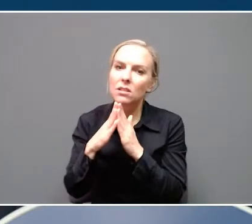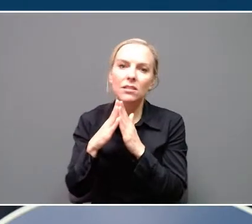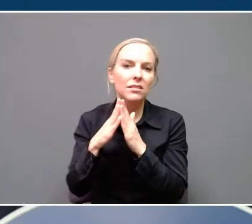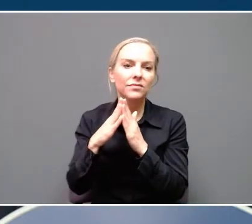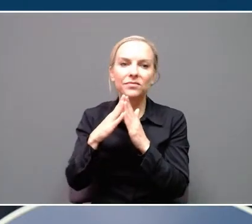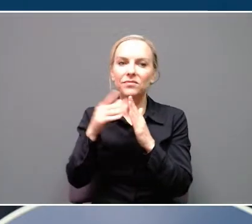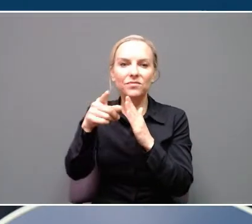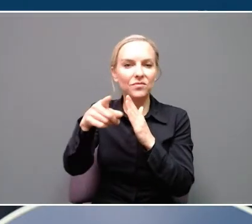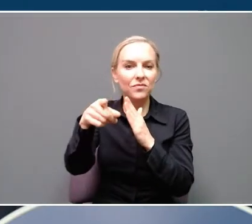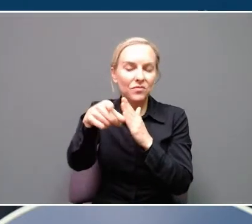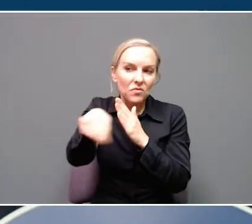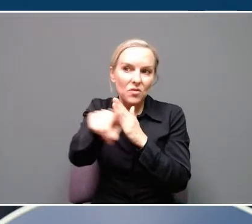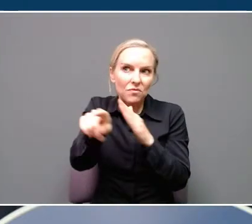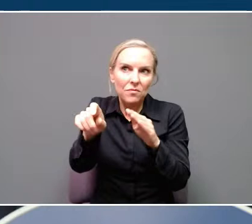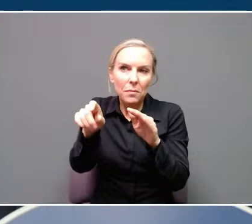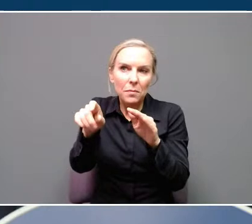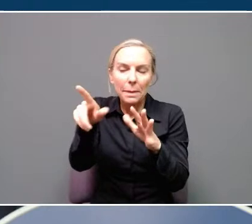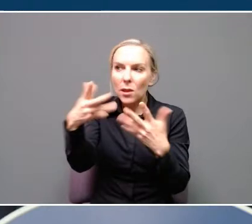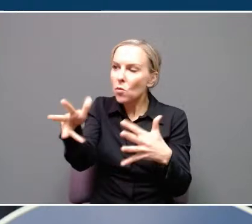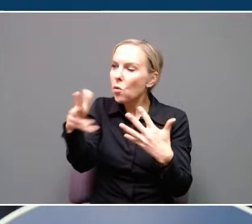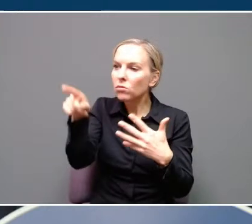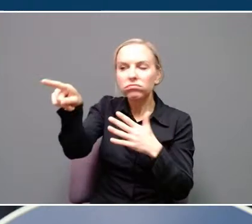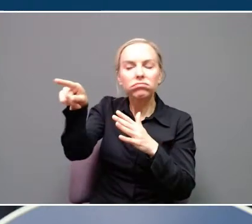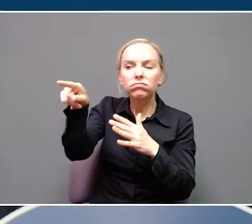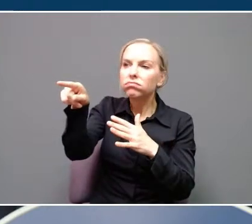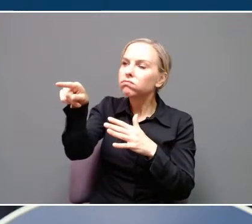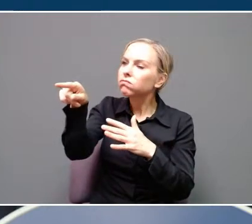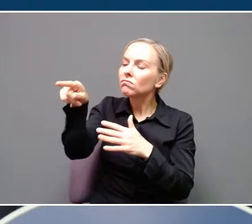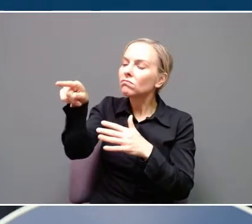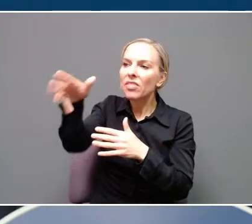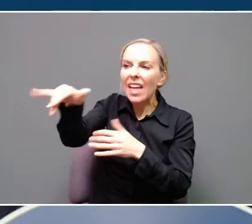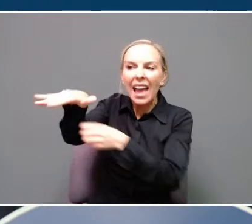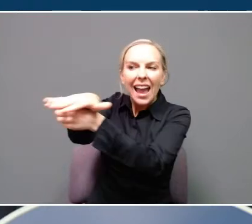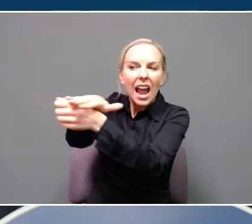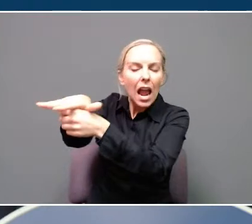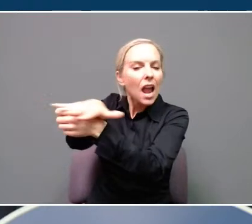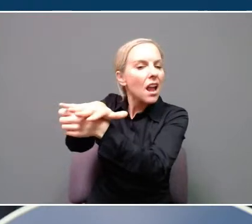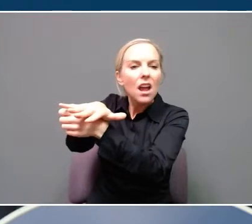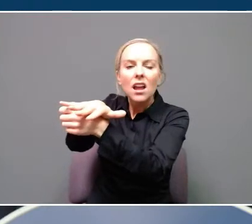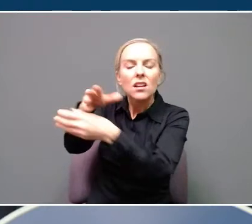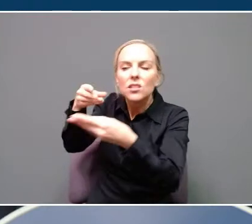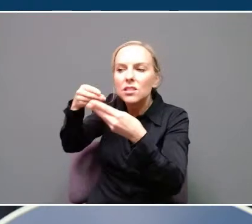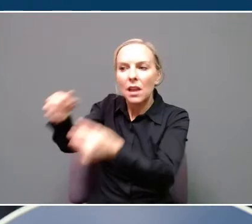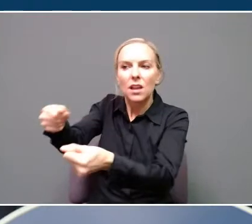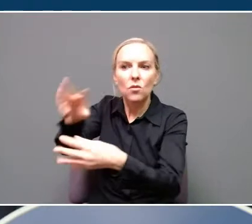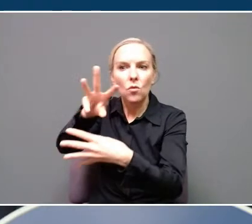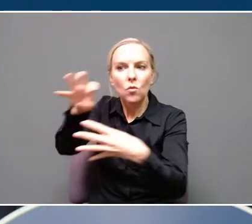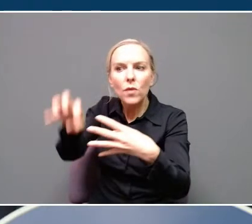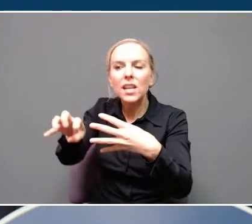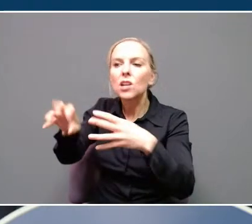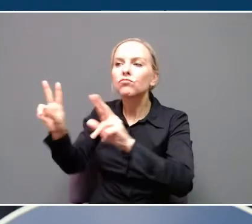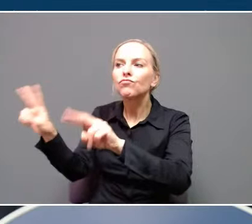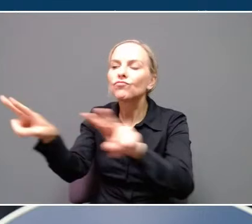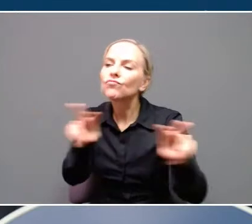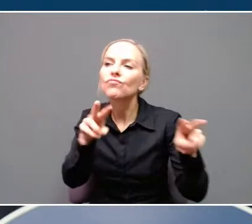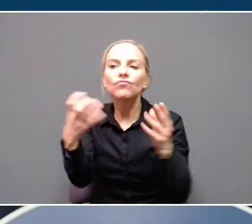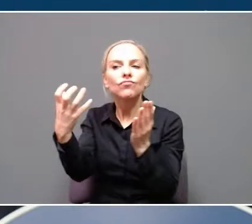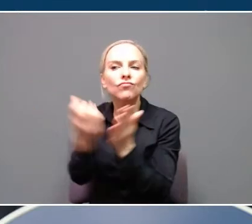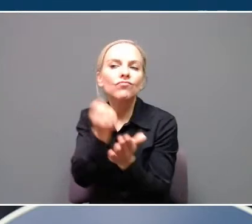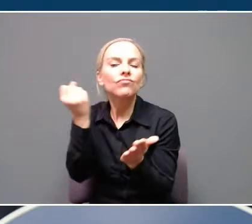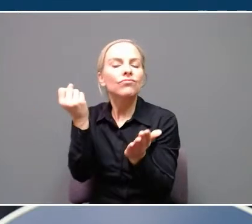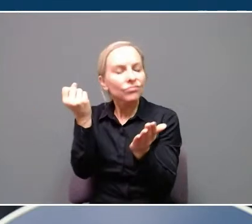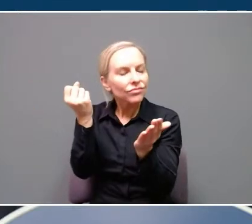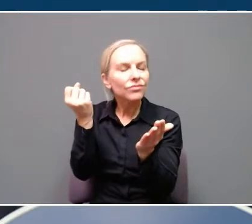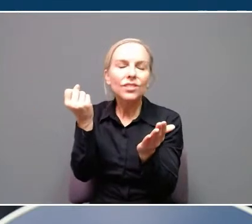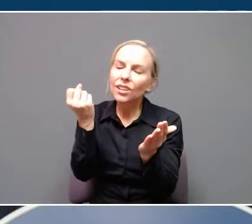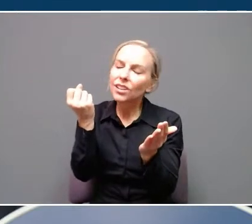ever find. It is a wonderful area to spend a weekend, if not more time.